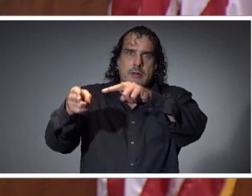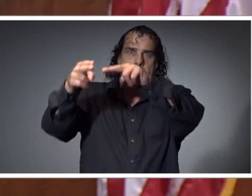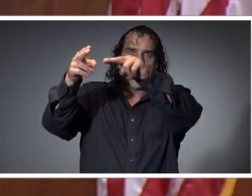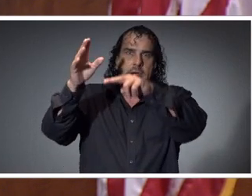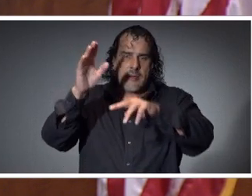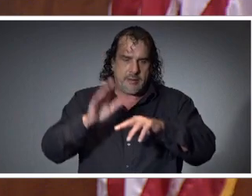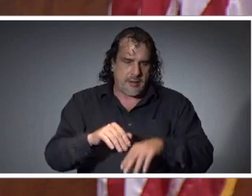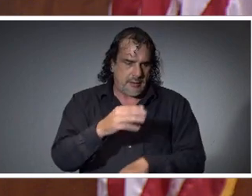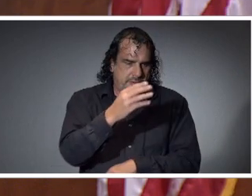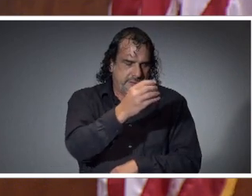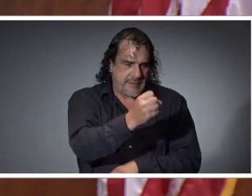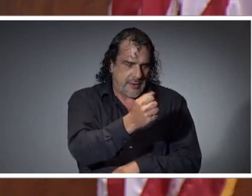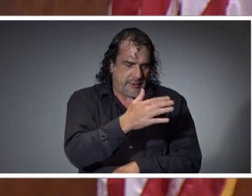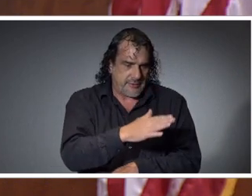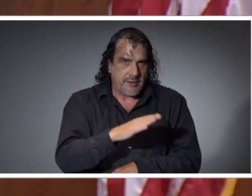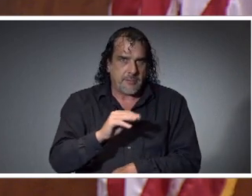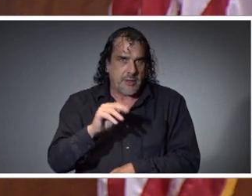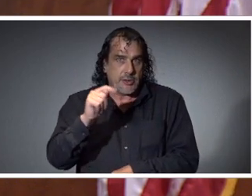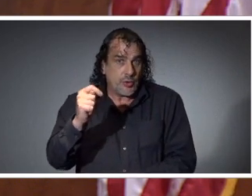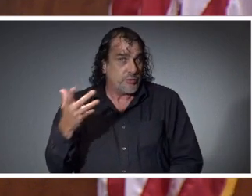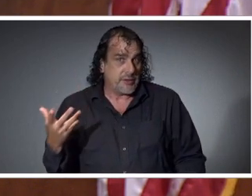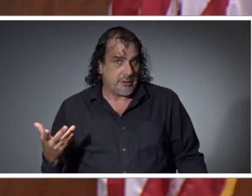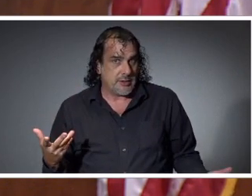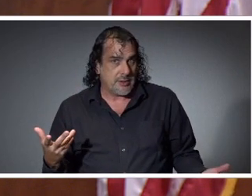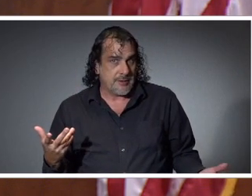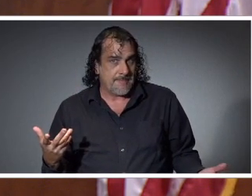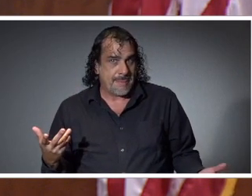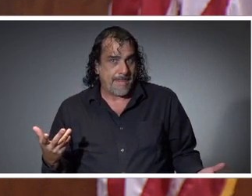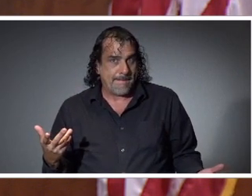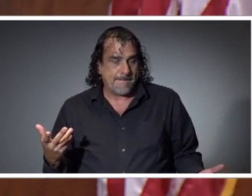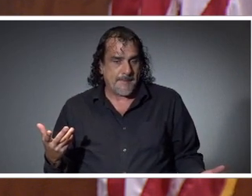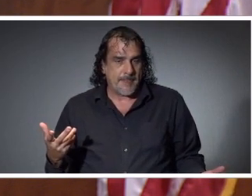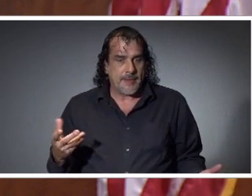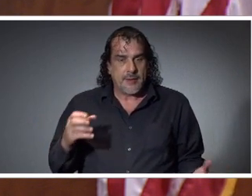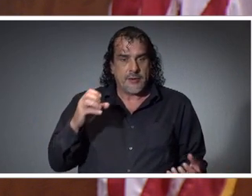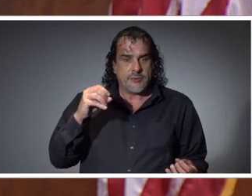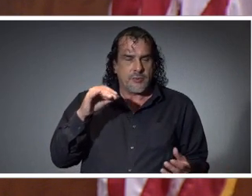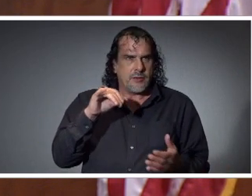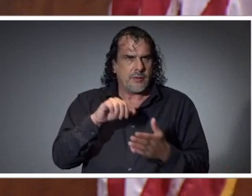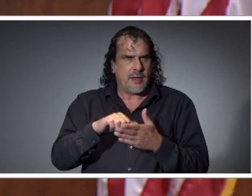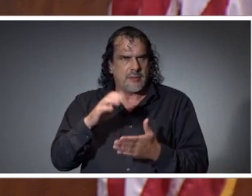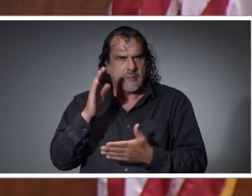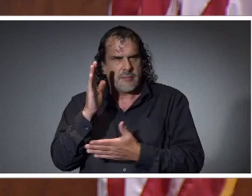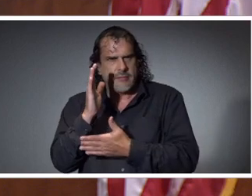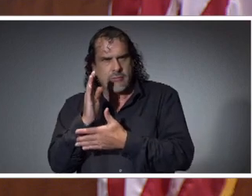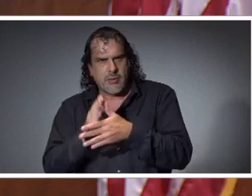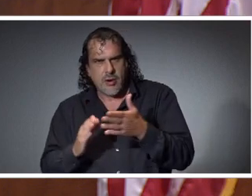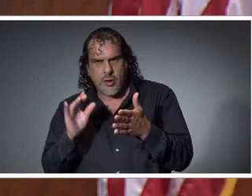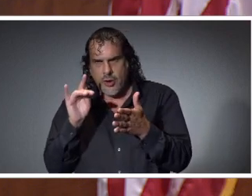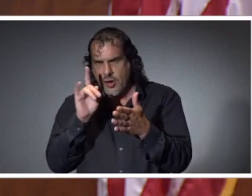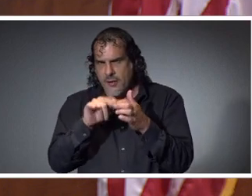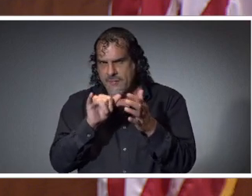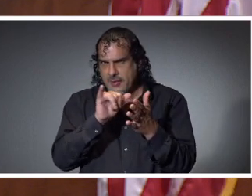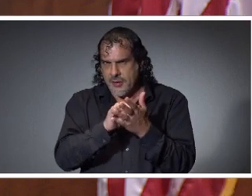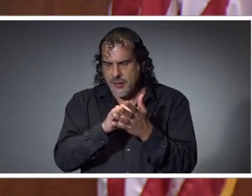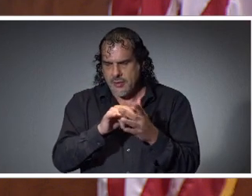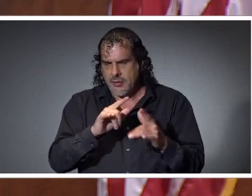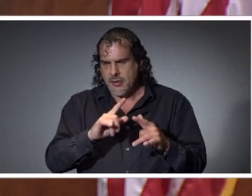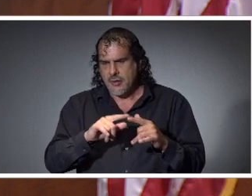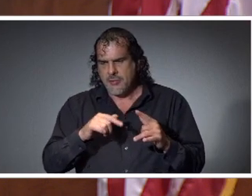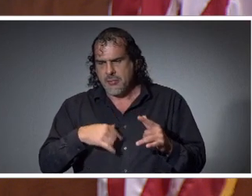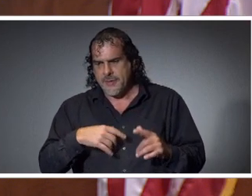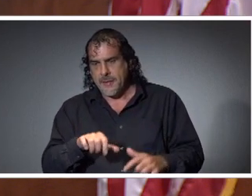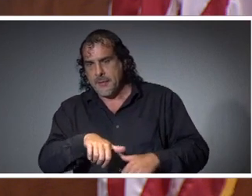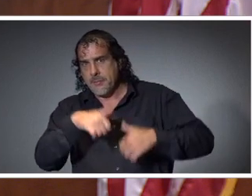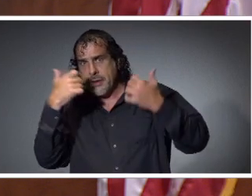than Saturdays and Sundays and Mondays. So that is part of it. But the bigger issue and the bigger